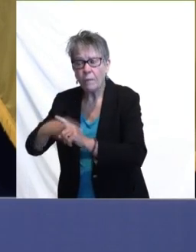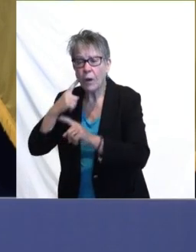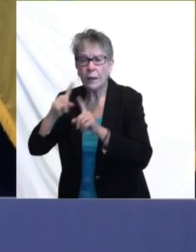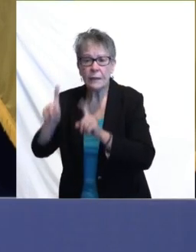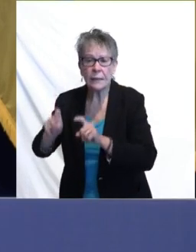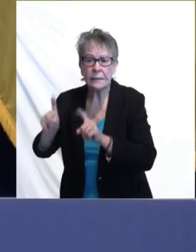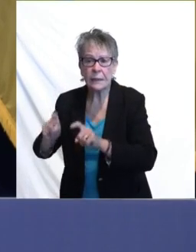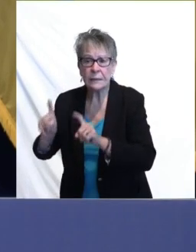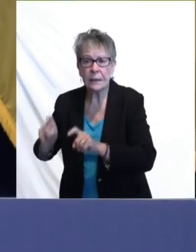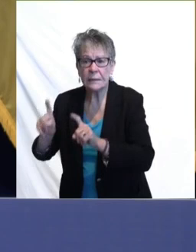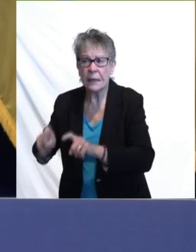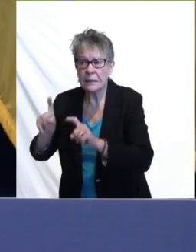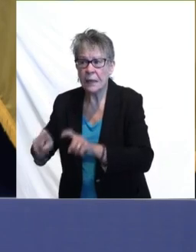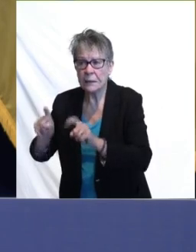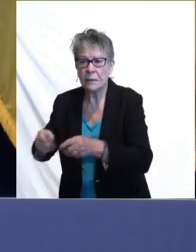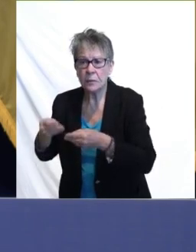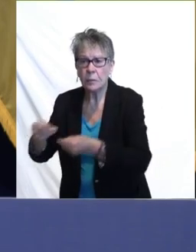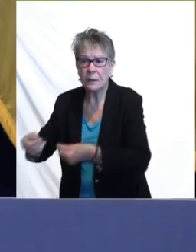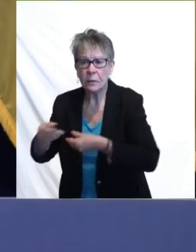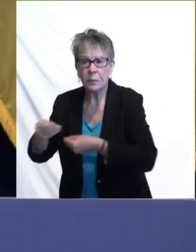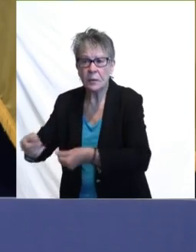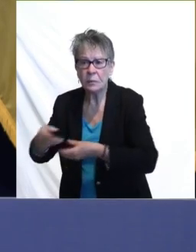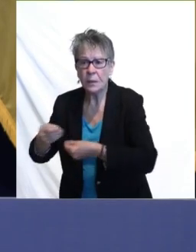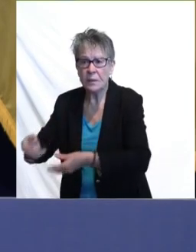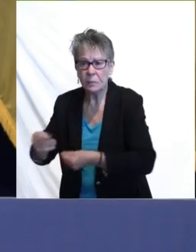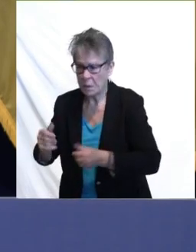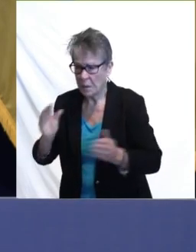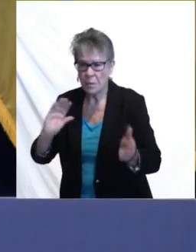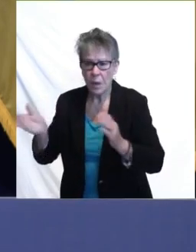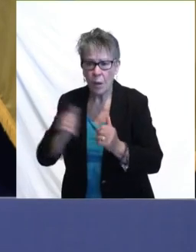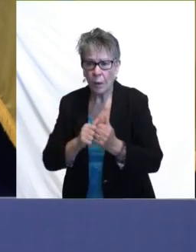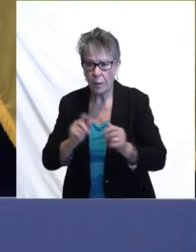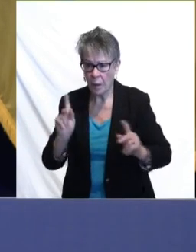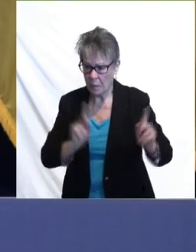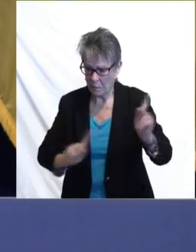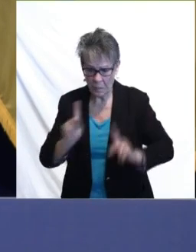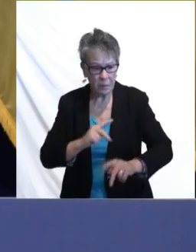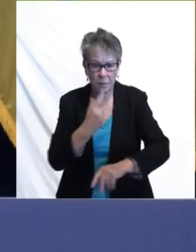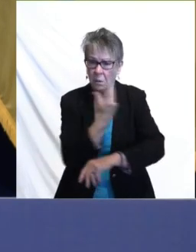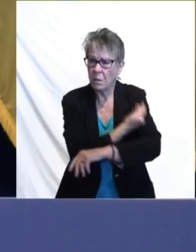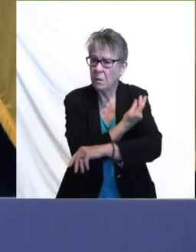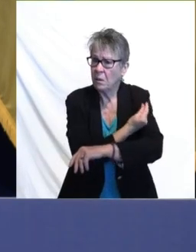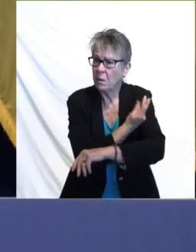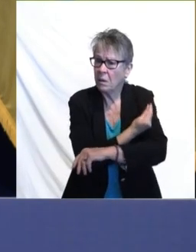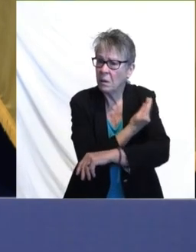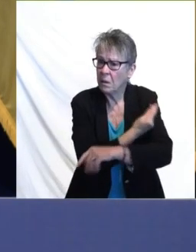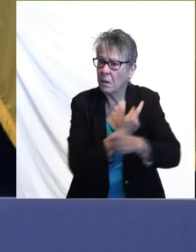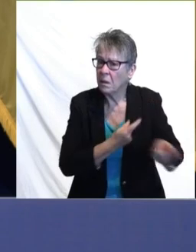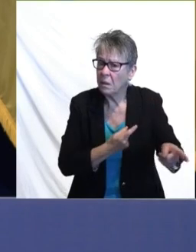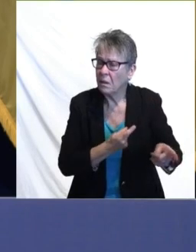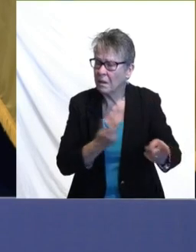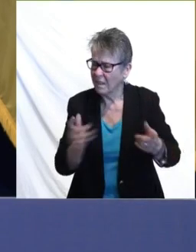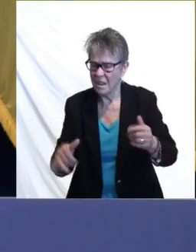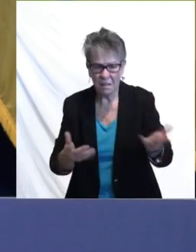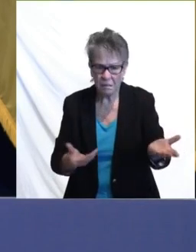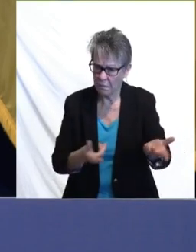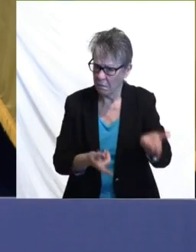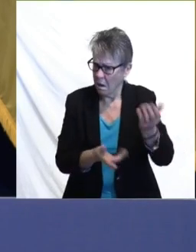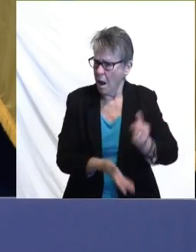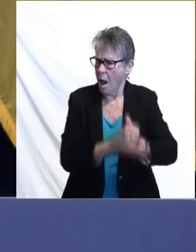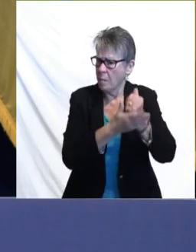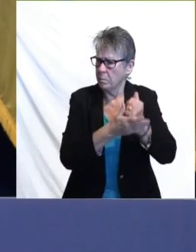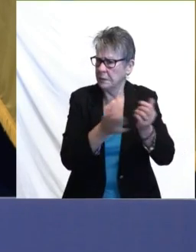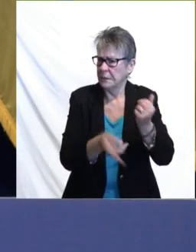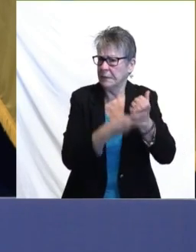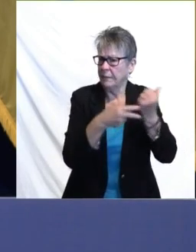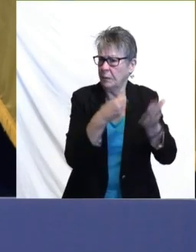Will give you a sense of how expensive this is to prosecute. Thank you. You're back on the, you haven't asked a question in months. I just